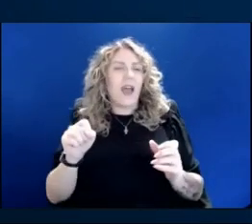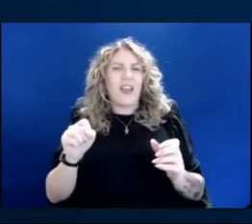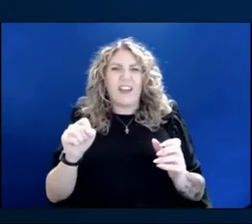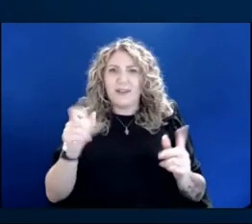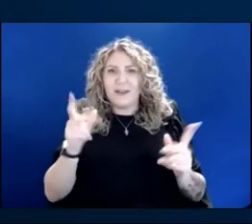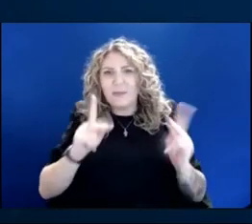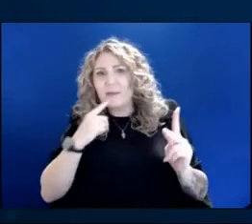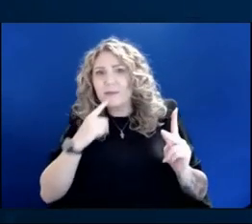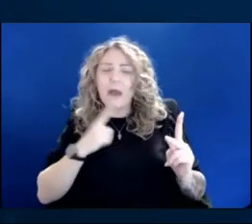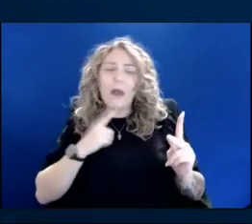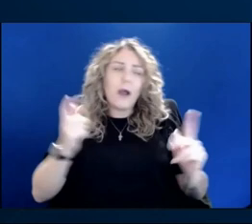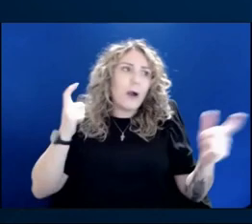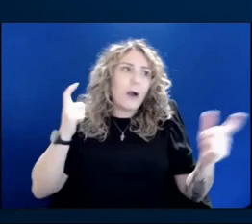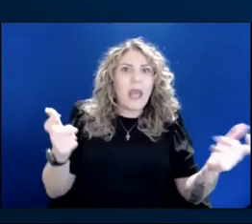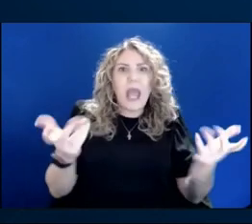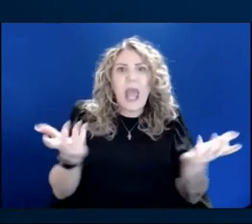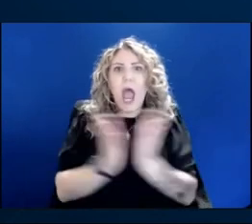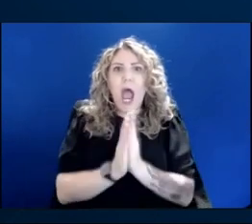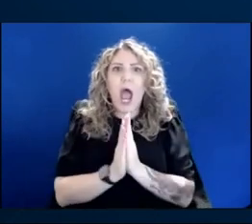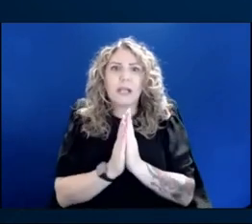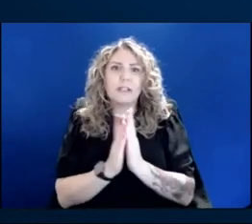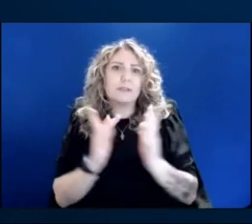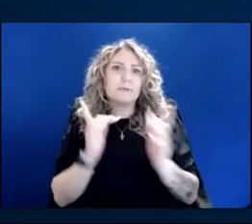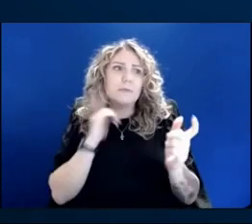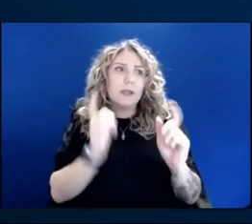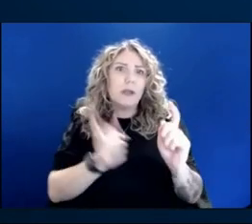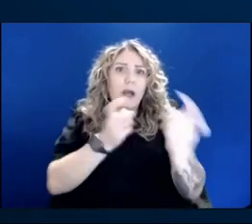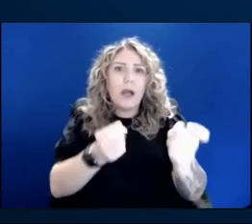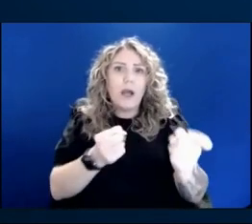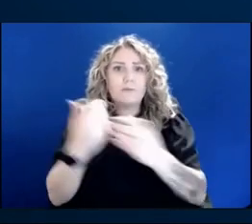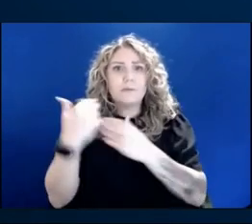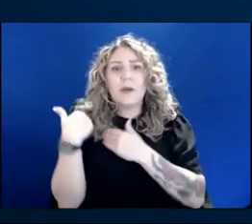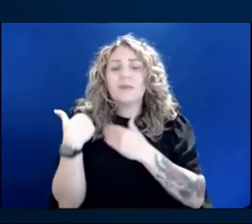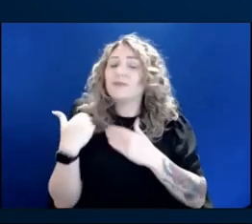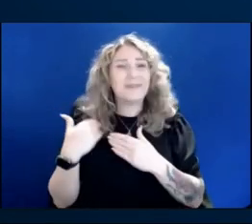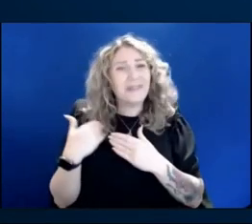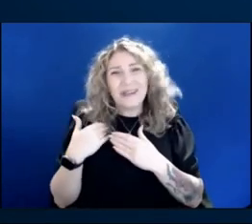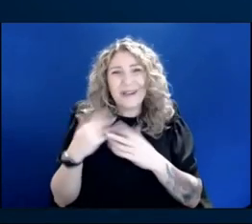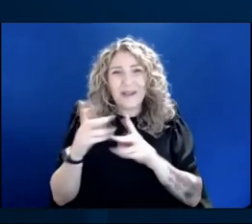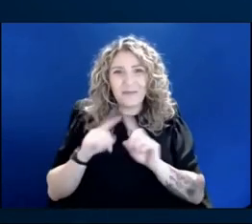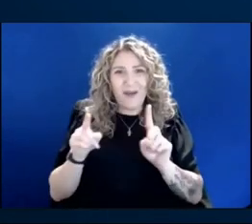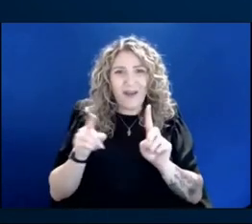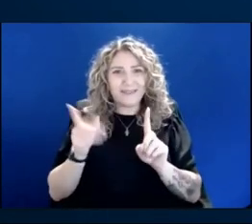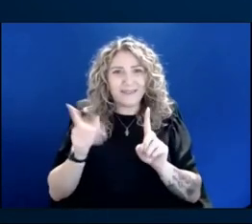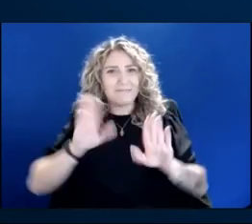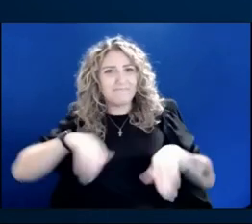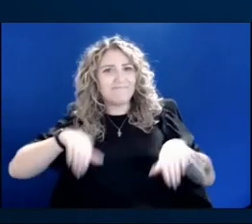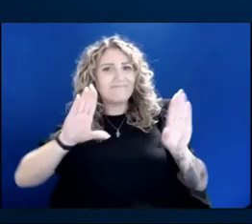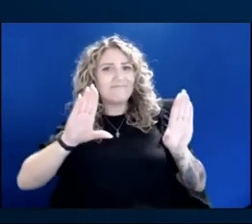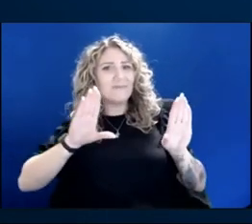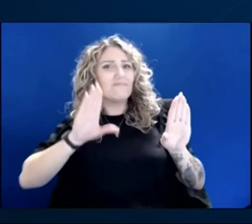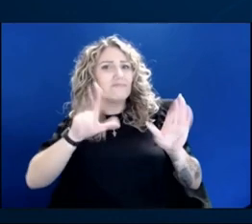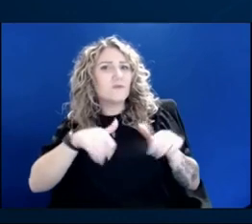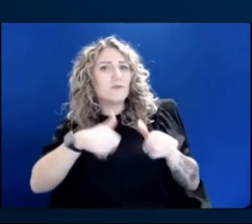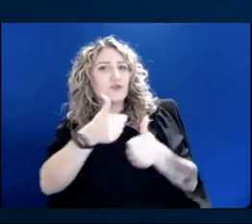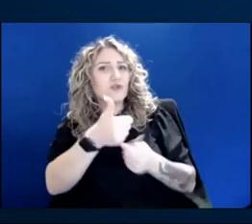as we always say, but to be able to give of yourself, you felt that to really be the gift,